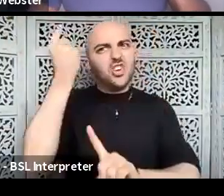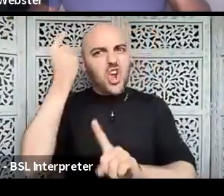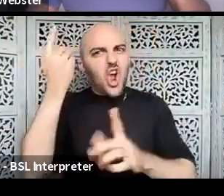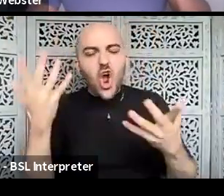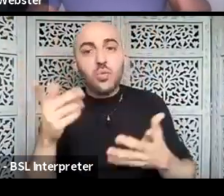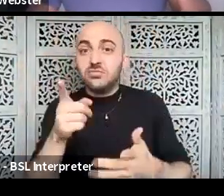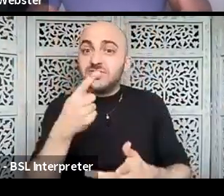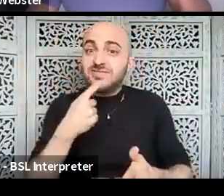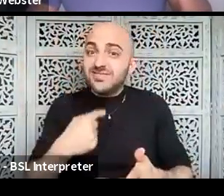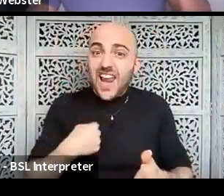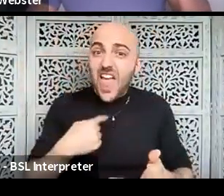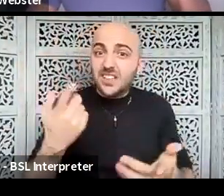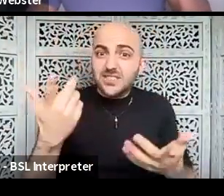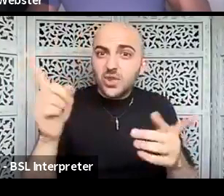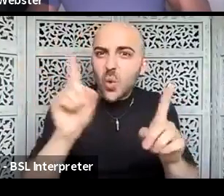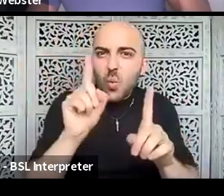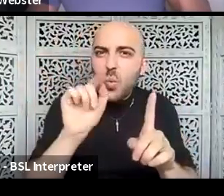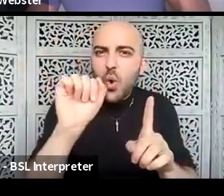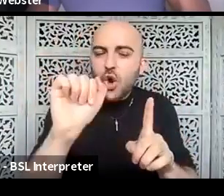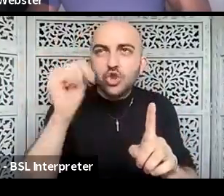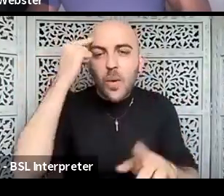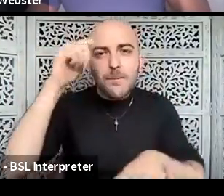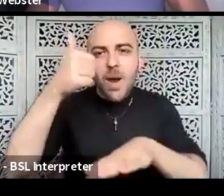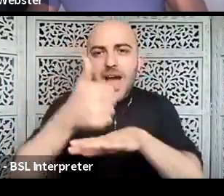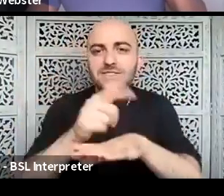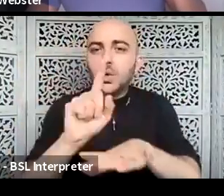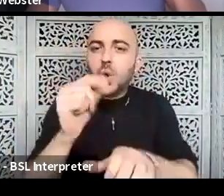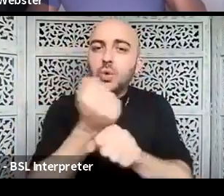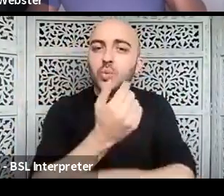Well, tell us what sort of mindset you were in and what were you